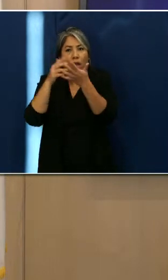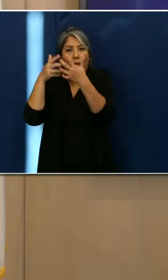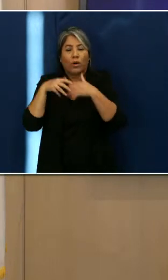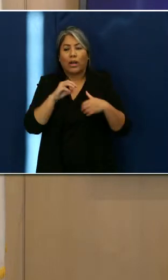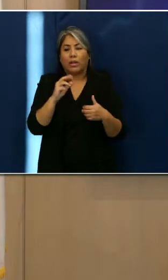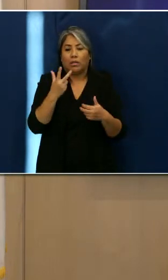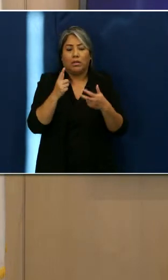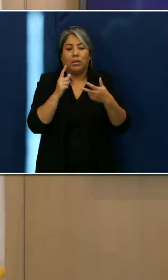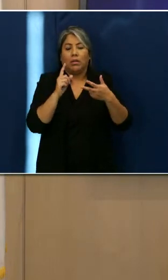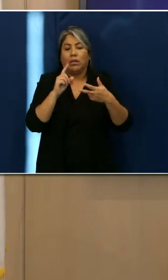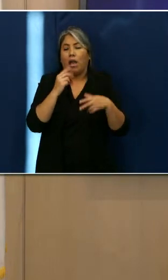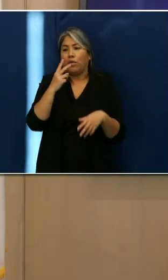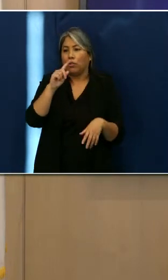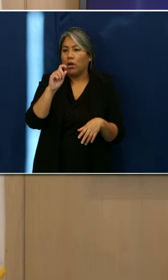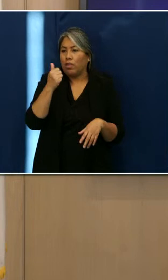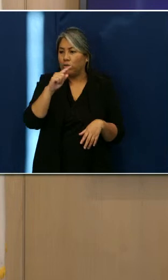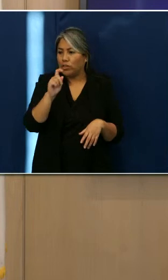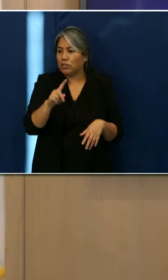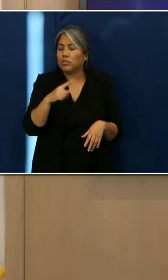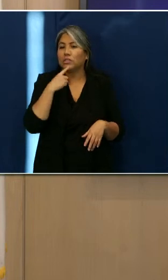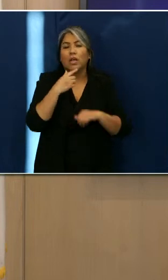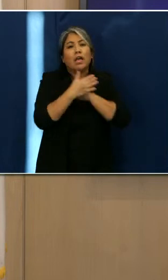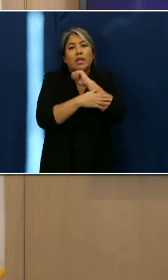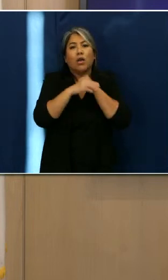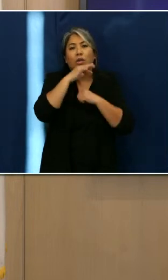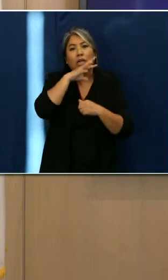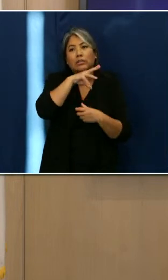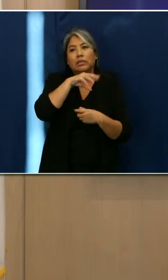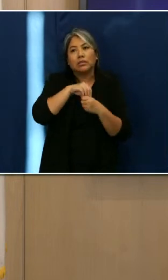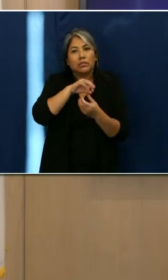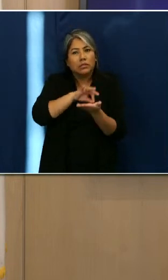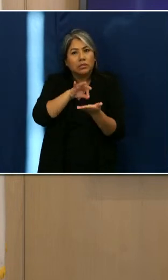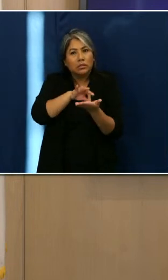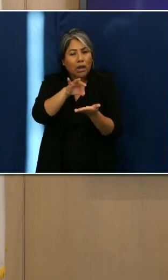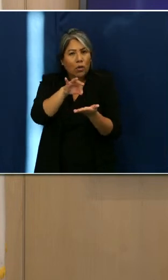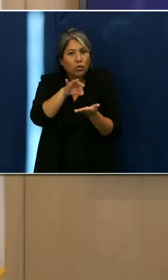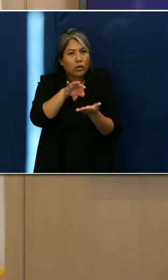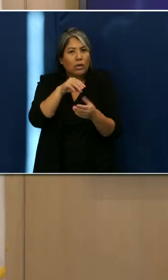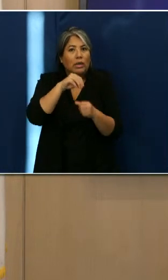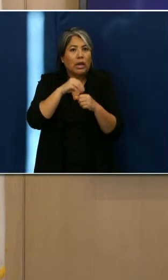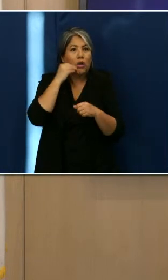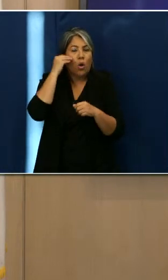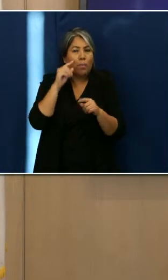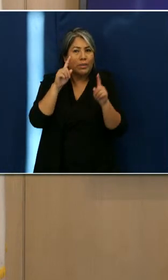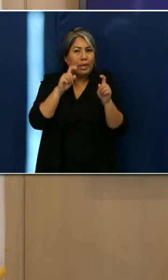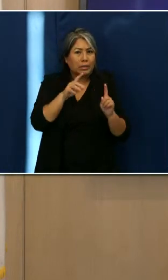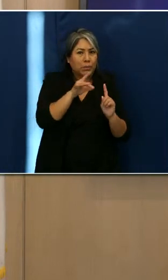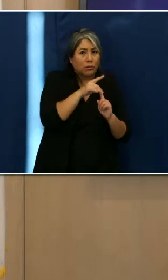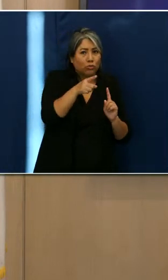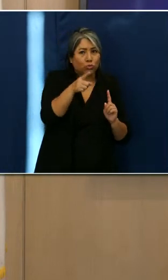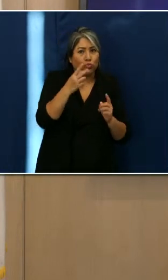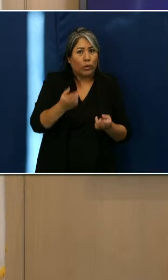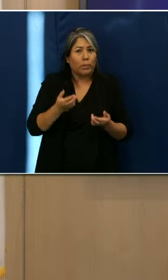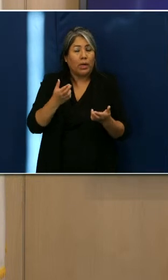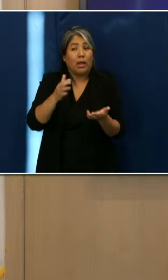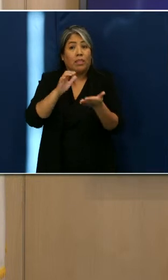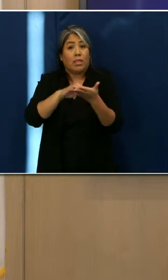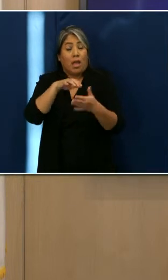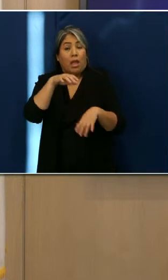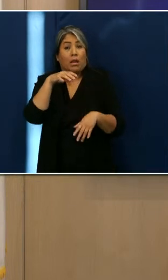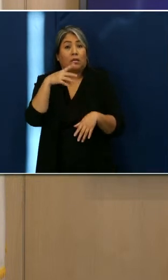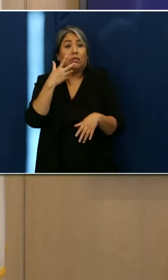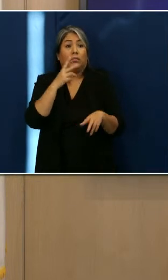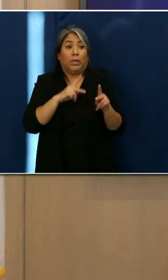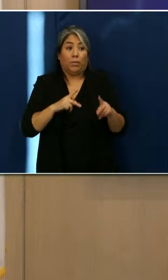third question is, since the county does not count in-home test positives, do you recommend that residents do the